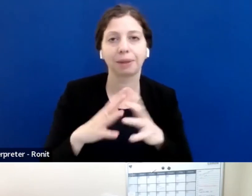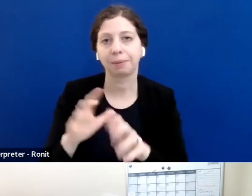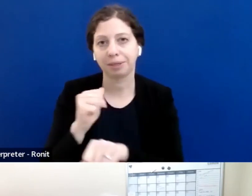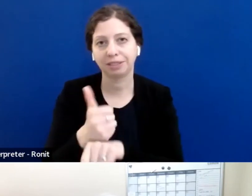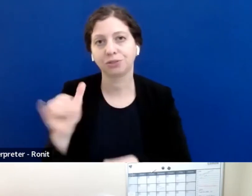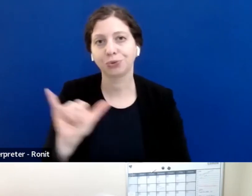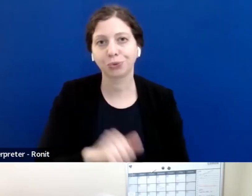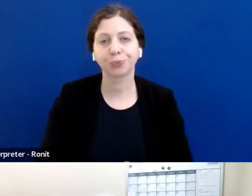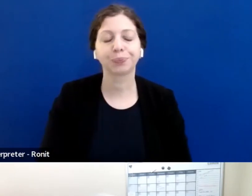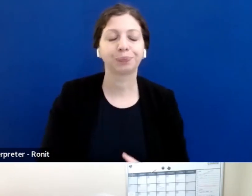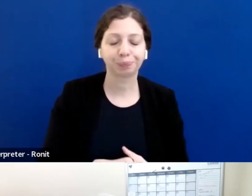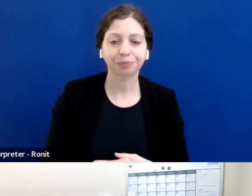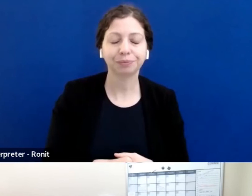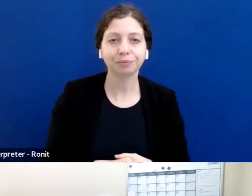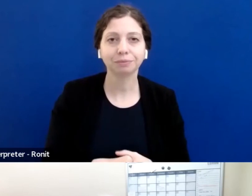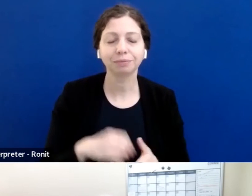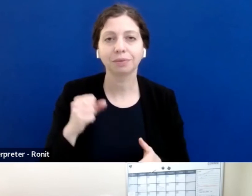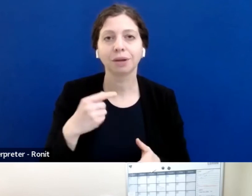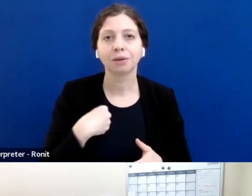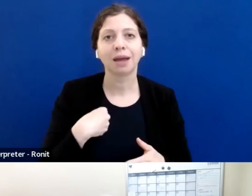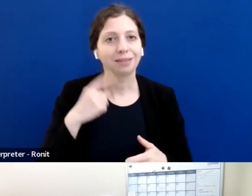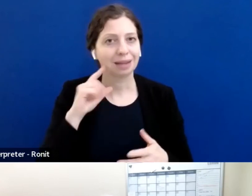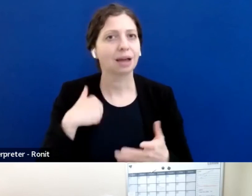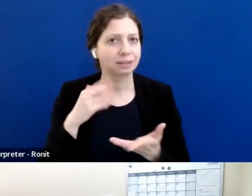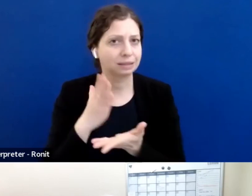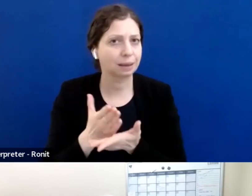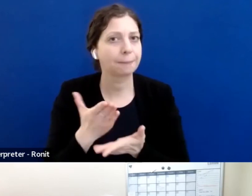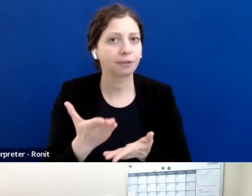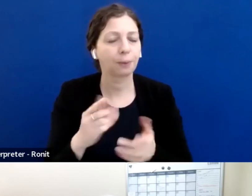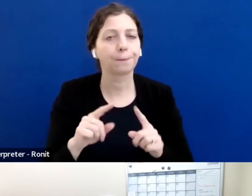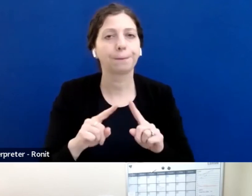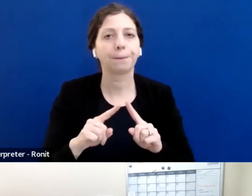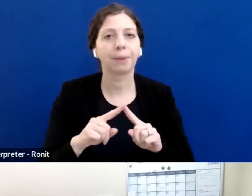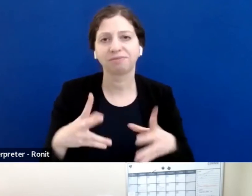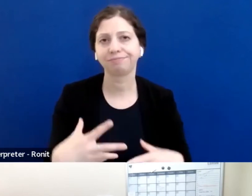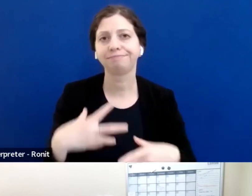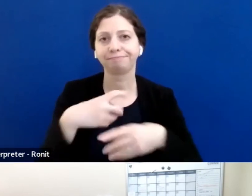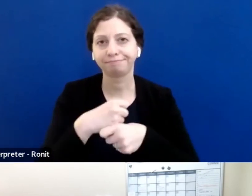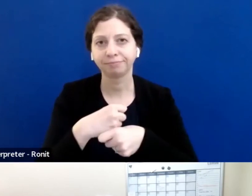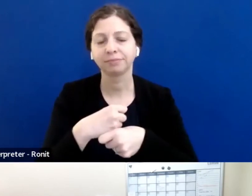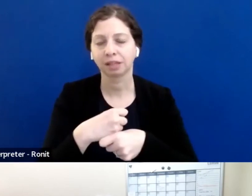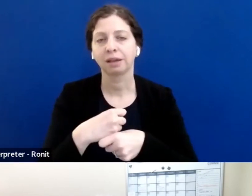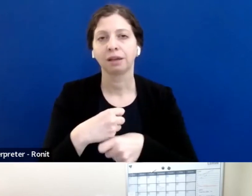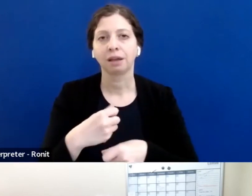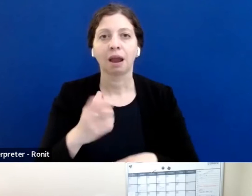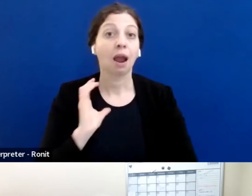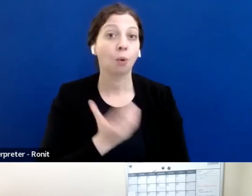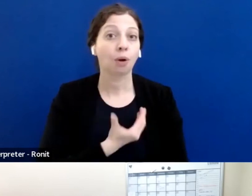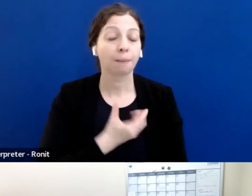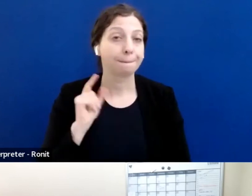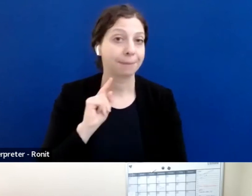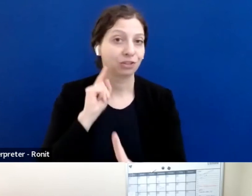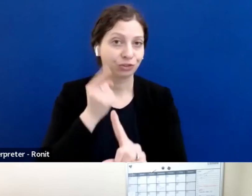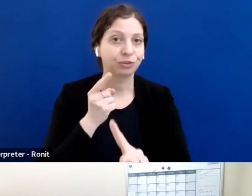well. So I think I'll stop there, but to sum it up, our mission